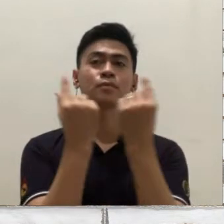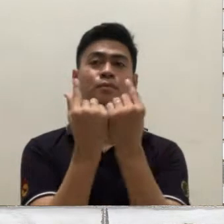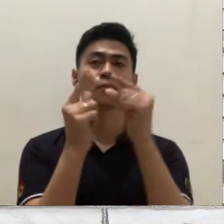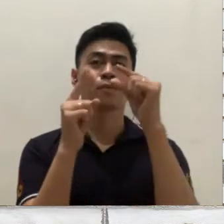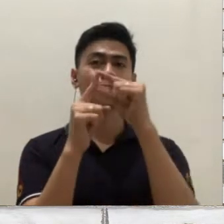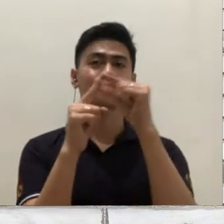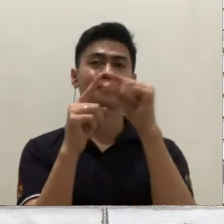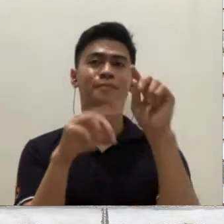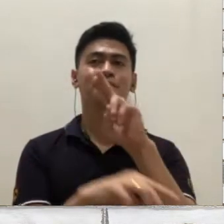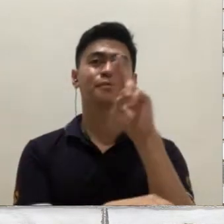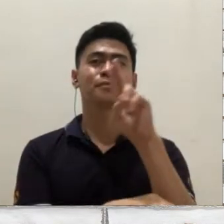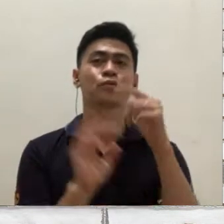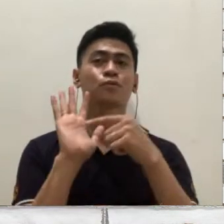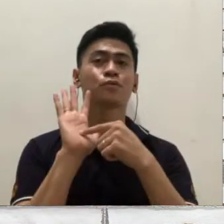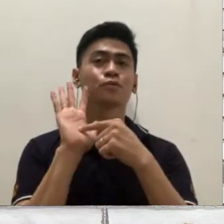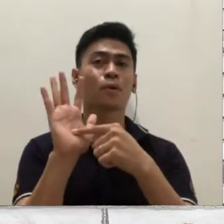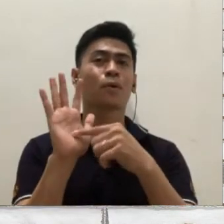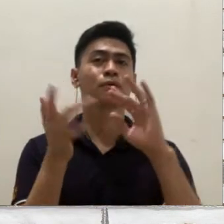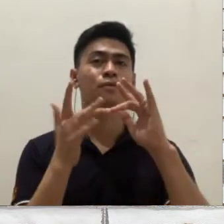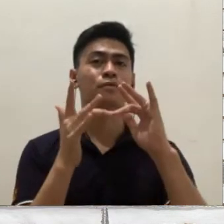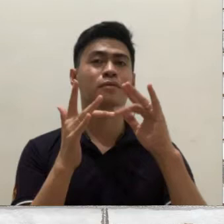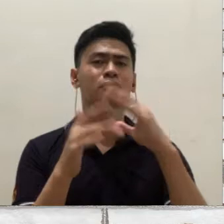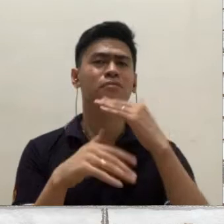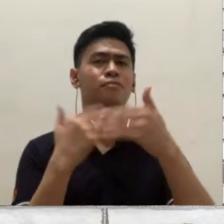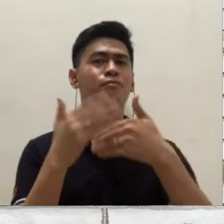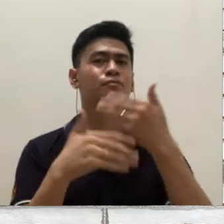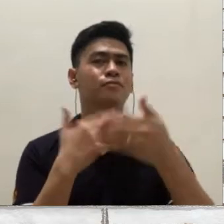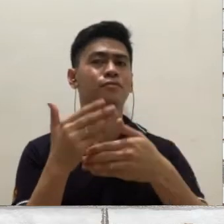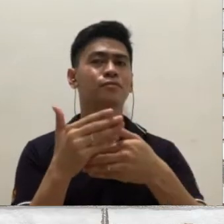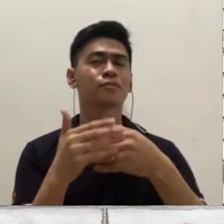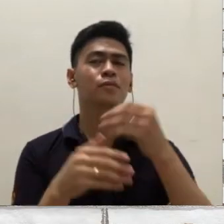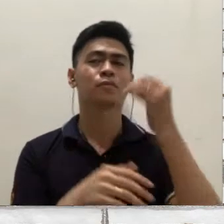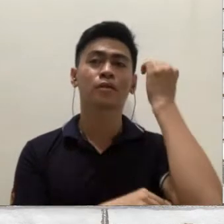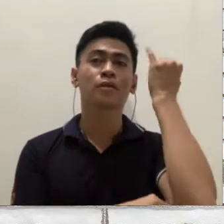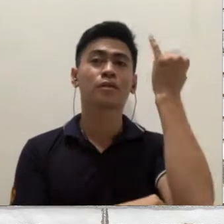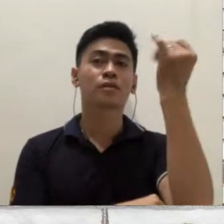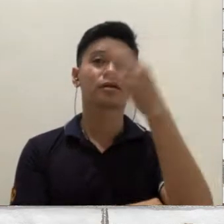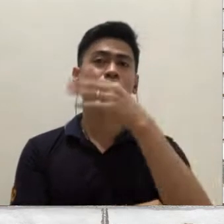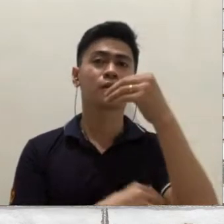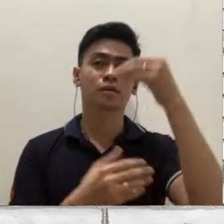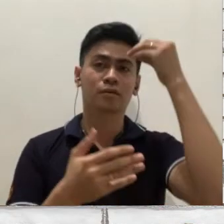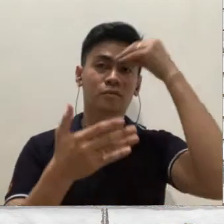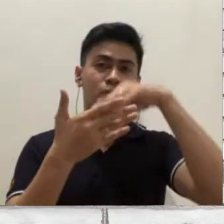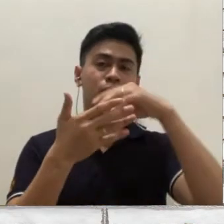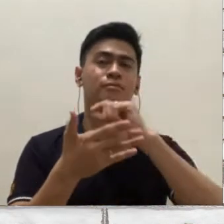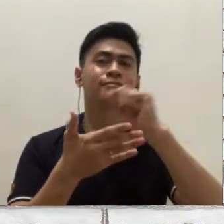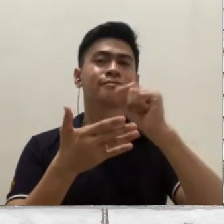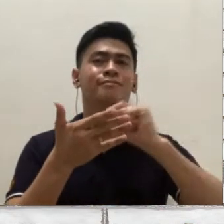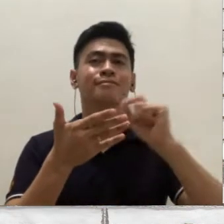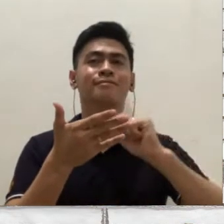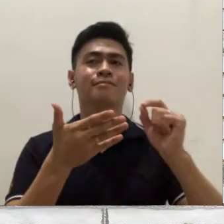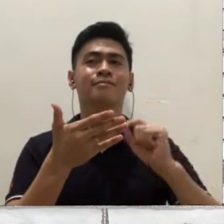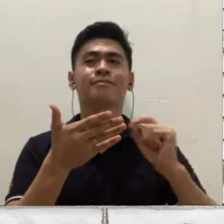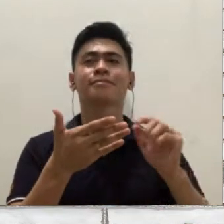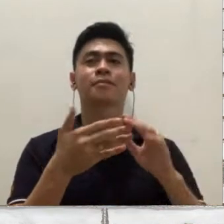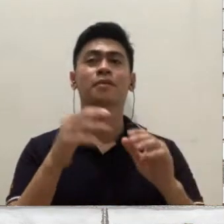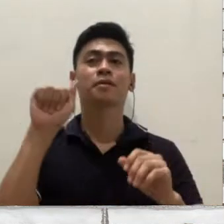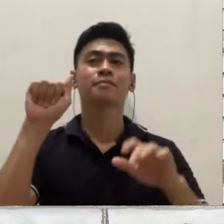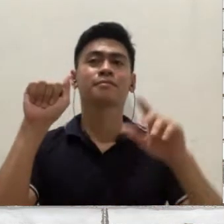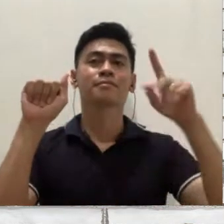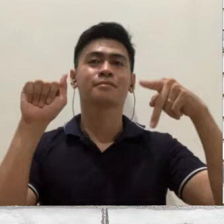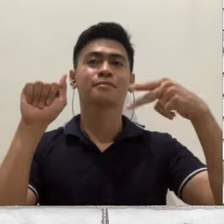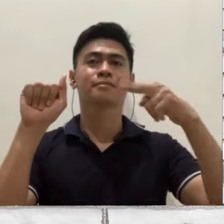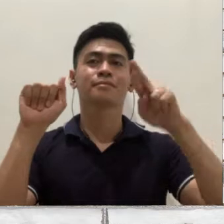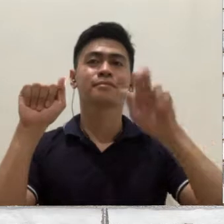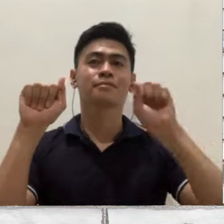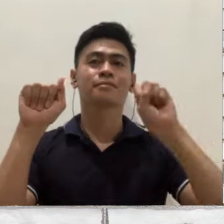B. Unity. Number 2. This group of words is used to show connection and sequence